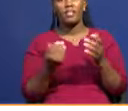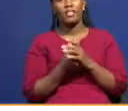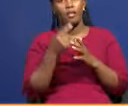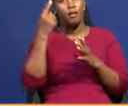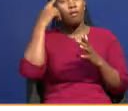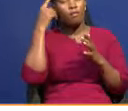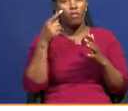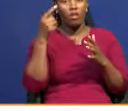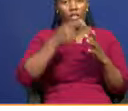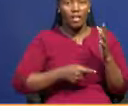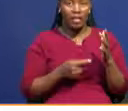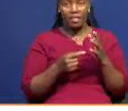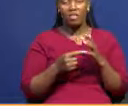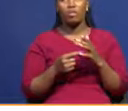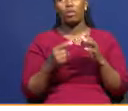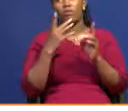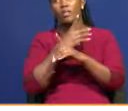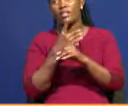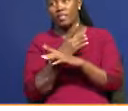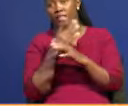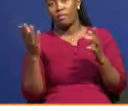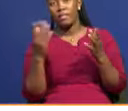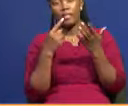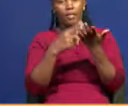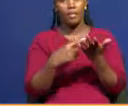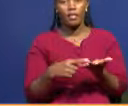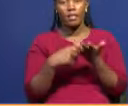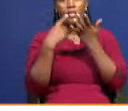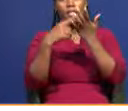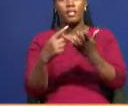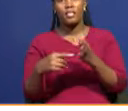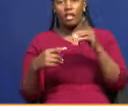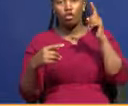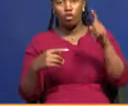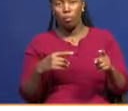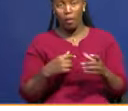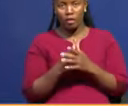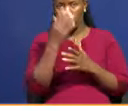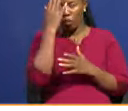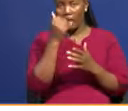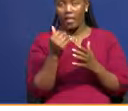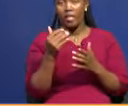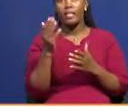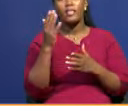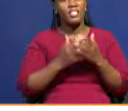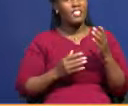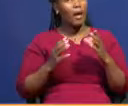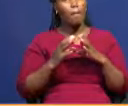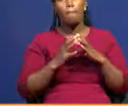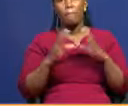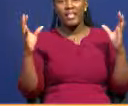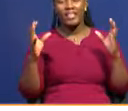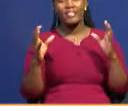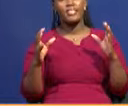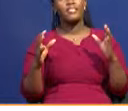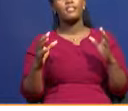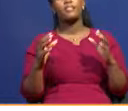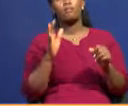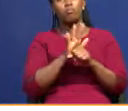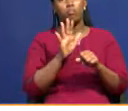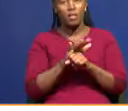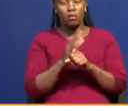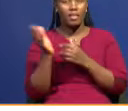taxing distribution of software, and that's a discussion we should have. Okay. Because some of the biggest and largest multinationals are distributors